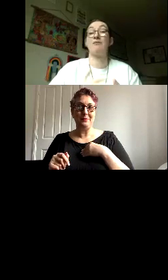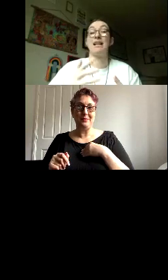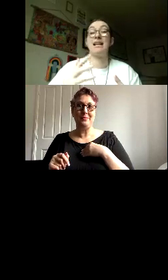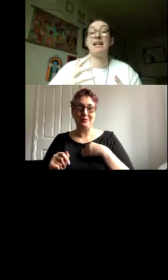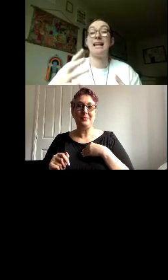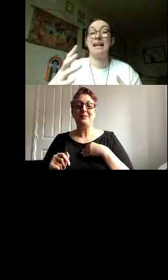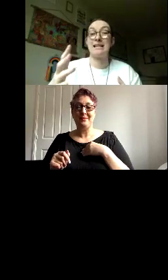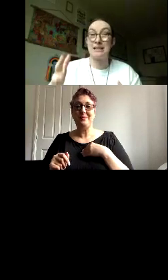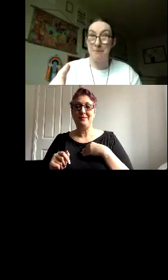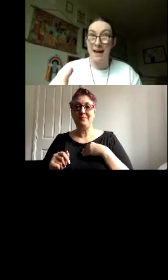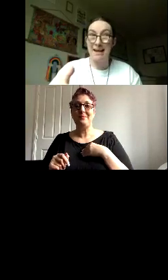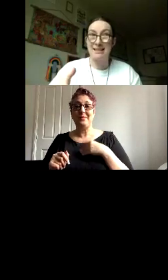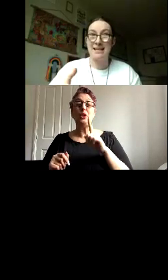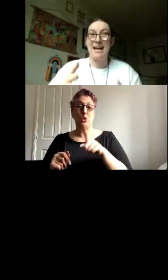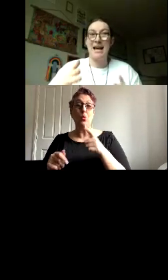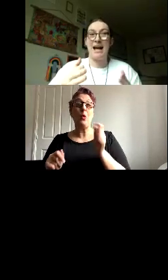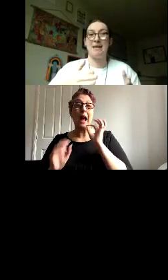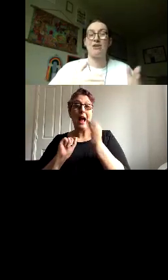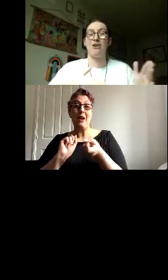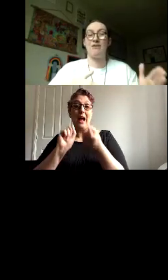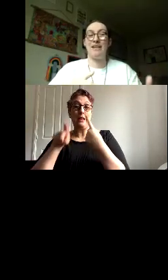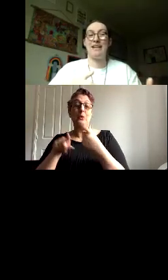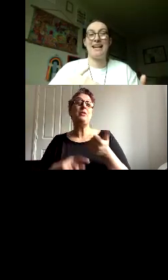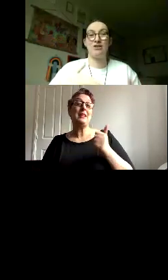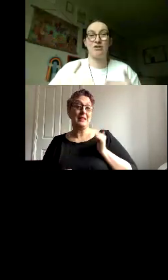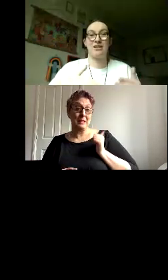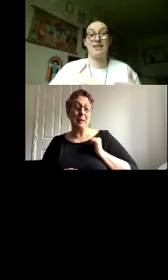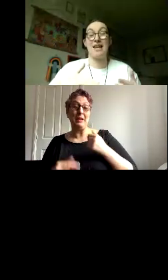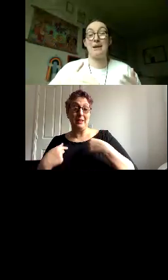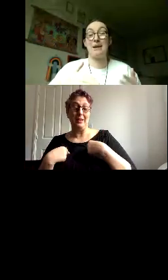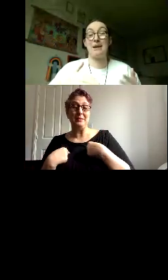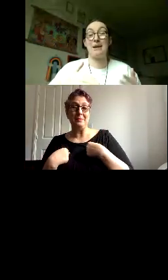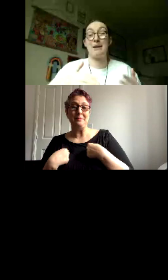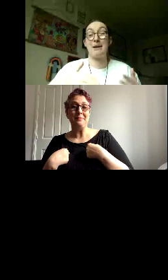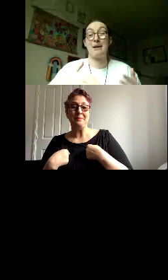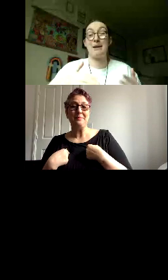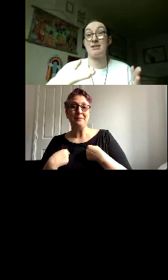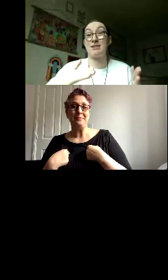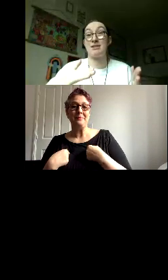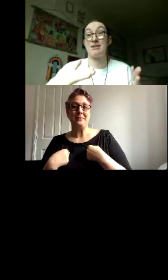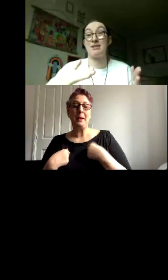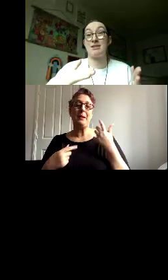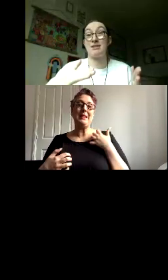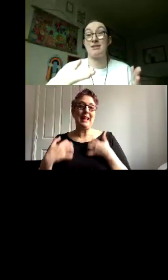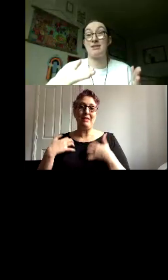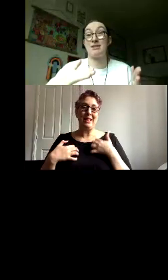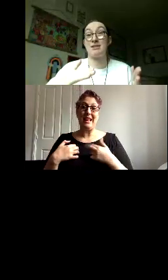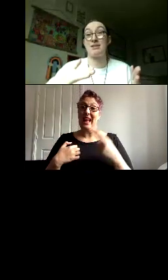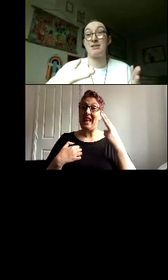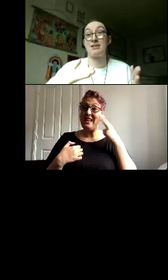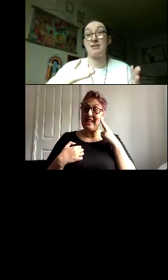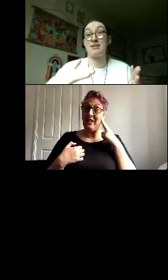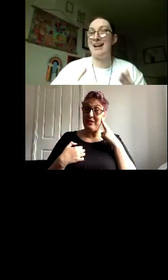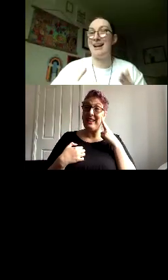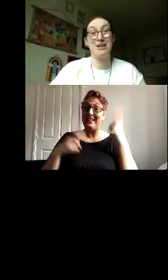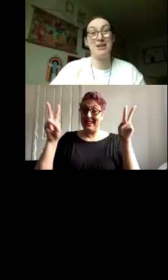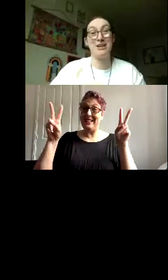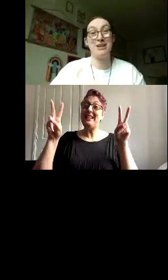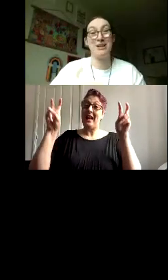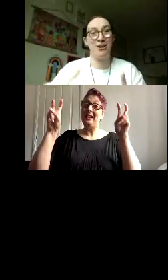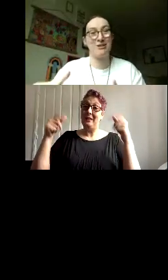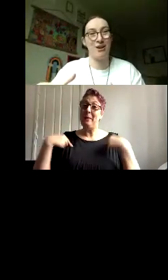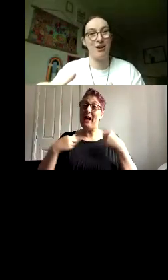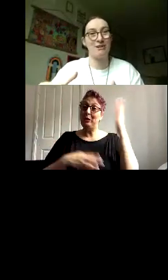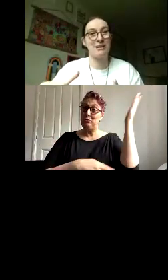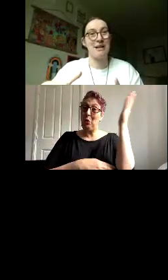generally expect. It's often an interesting thing because deaf is in the middle of my talk, and I have used